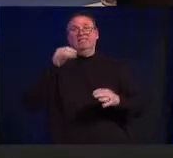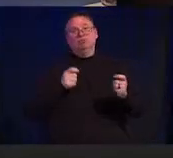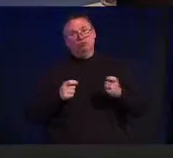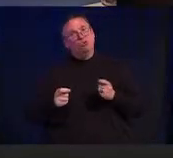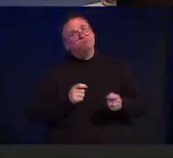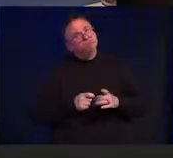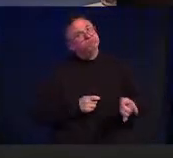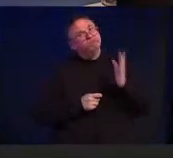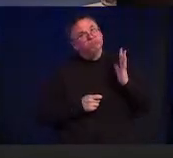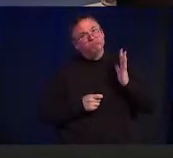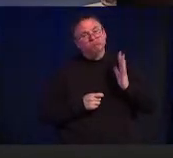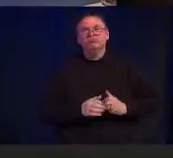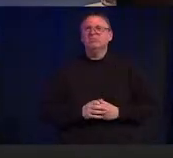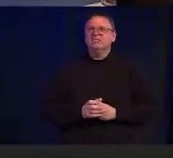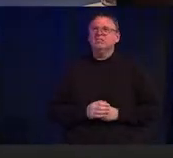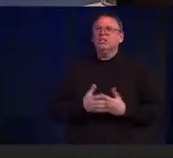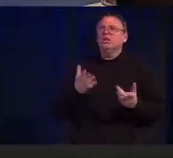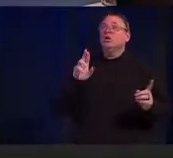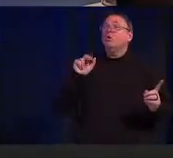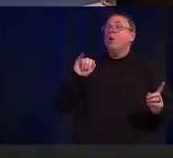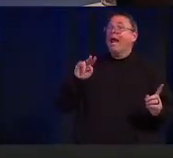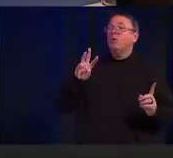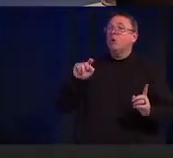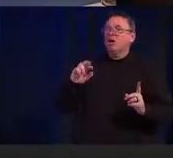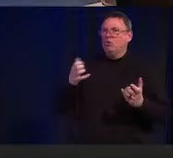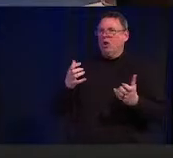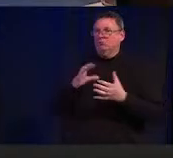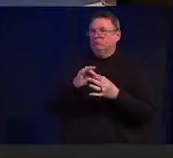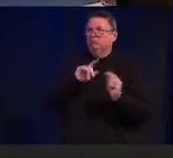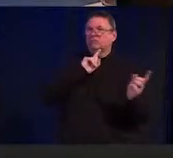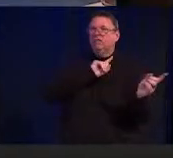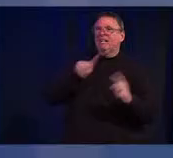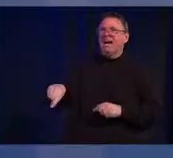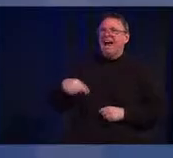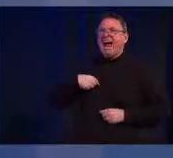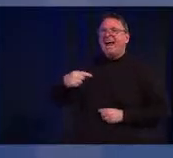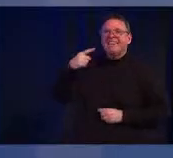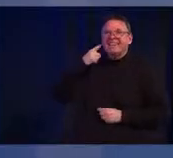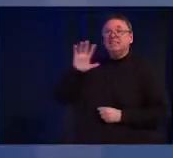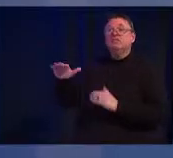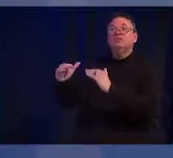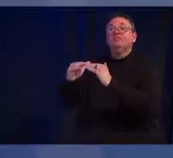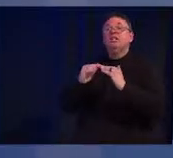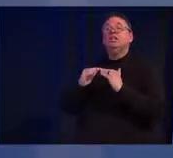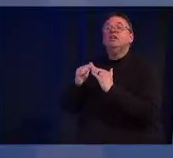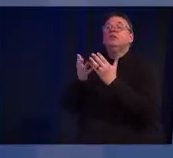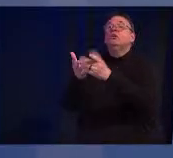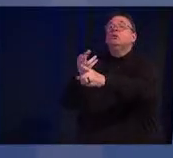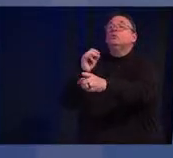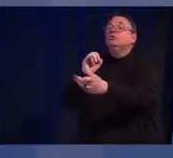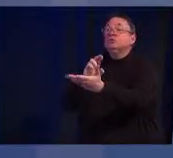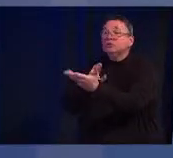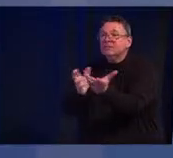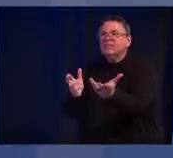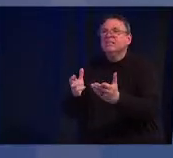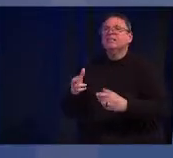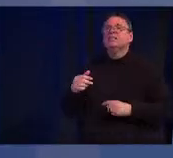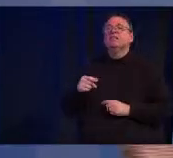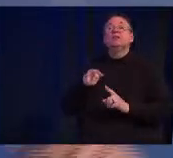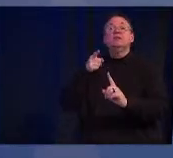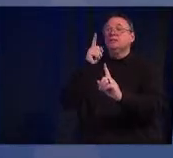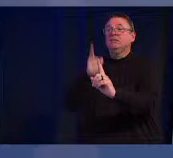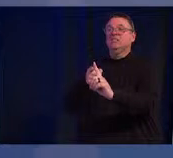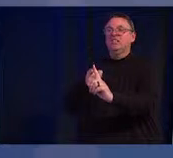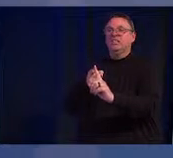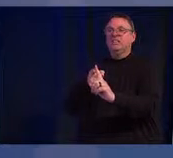Mr. Rainwater, you asked for 30 seconds for rebuttal. I just think, to be fair, fellow Hoosiers, that we should point out that it's